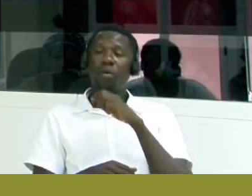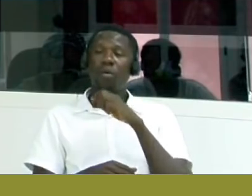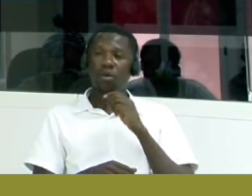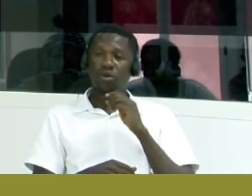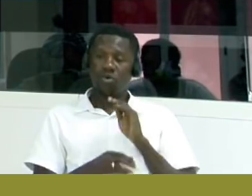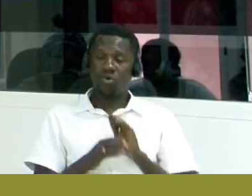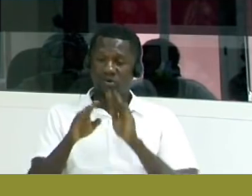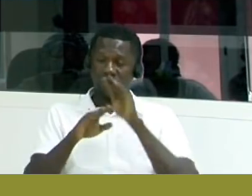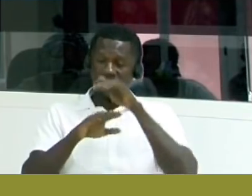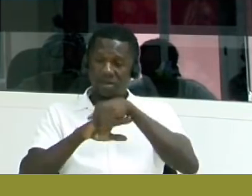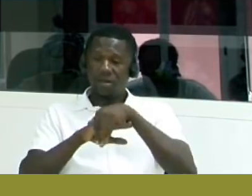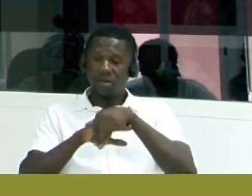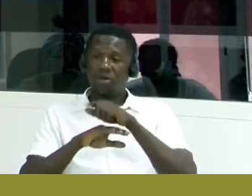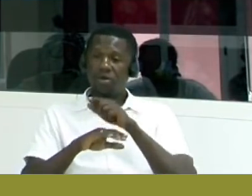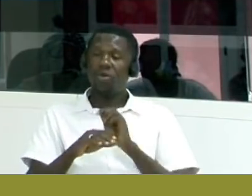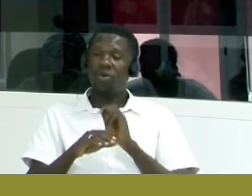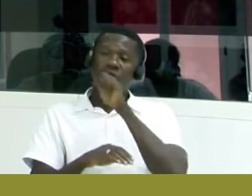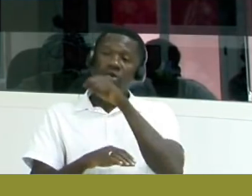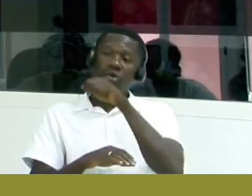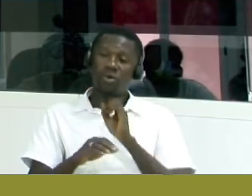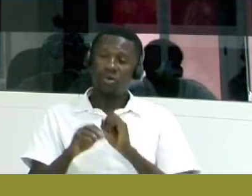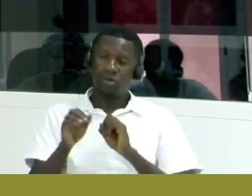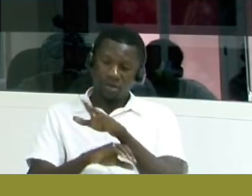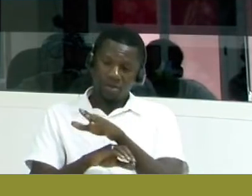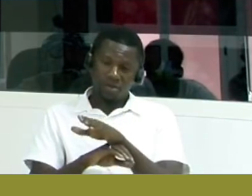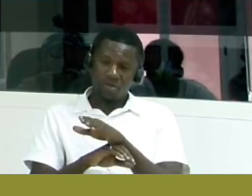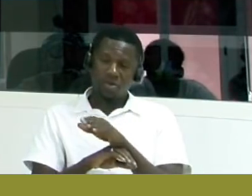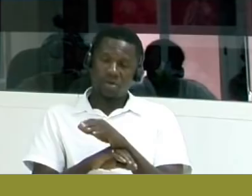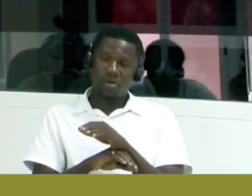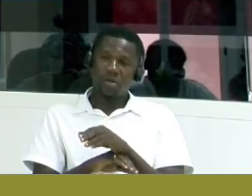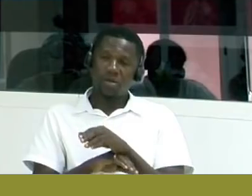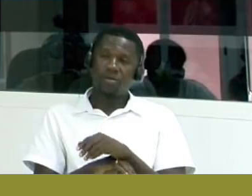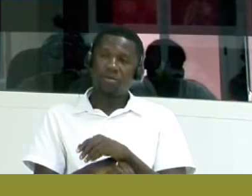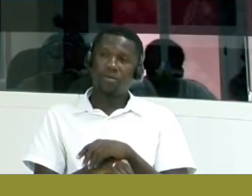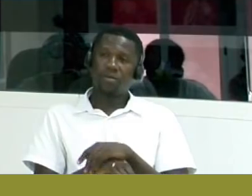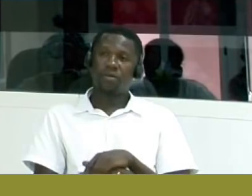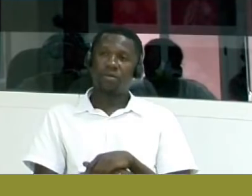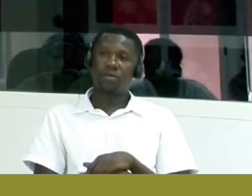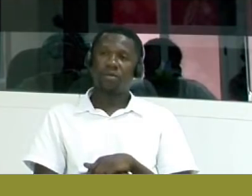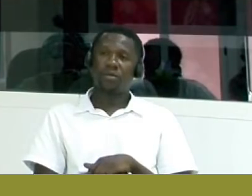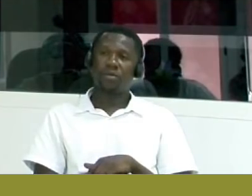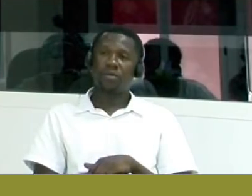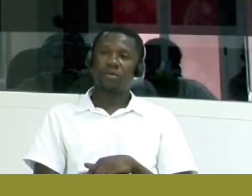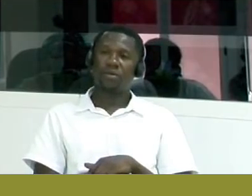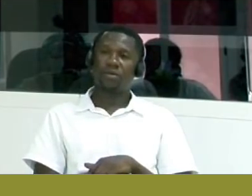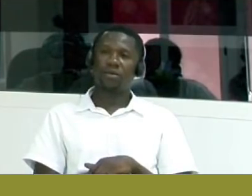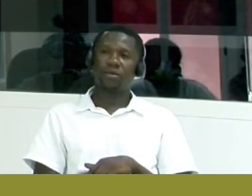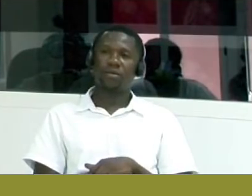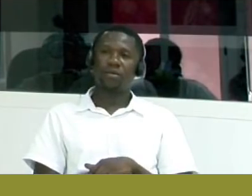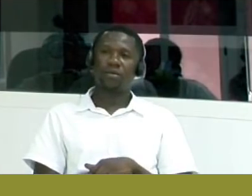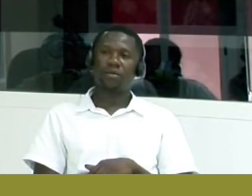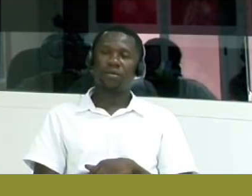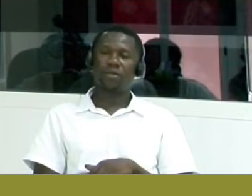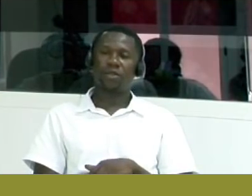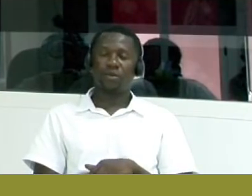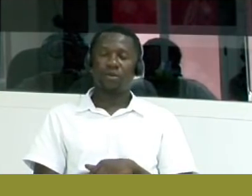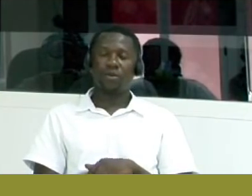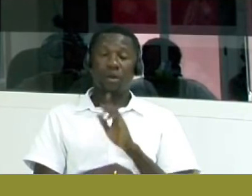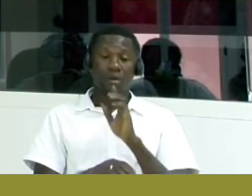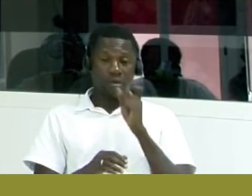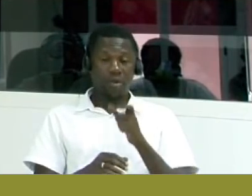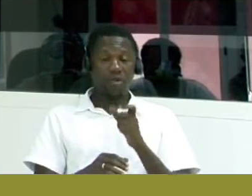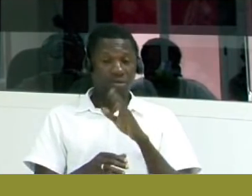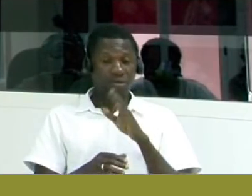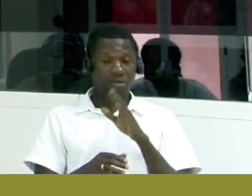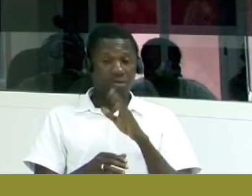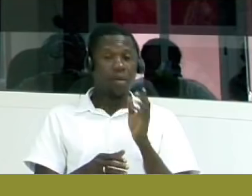overstepped your instructions, correct? Somebody instructed them to do that. I don't know who it is. Okay. We would come to that. I